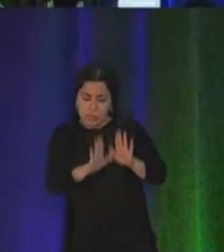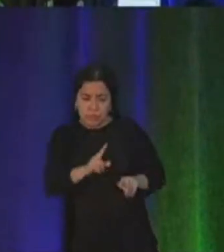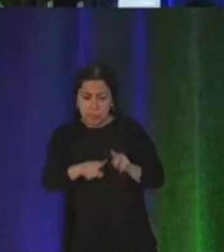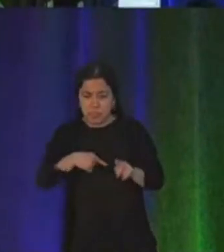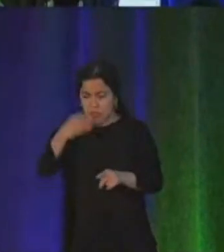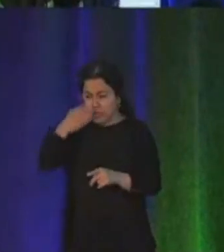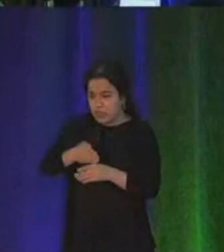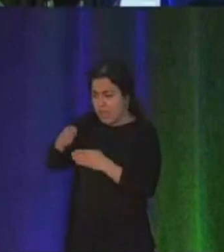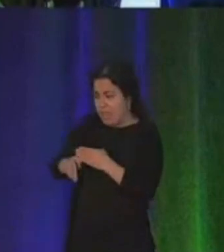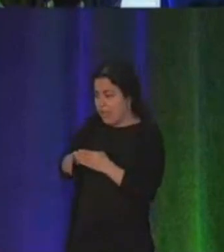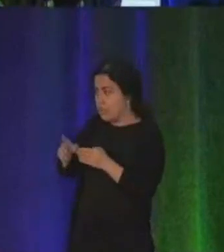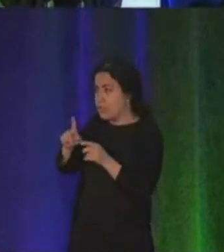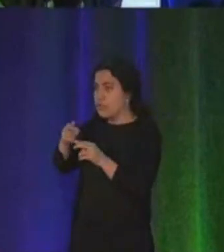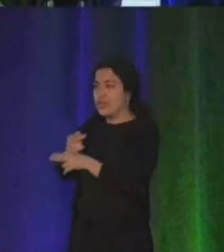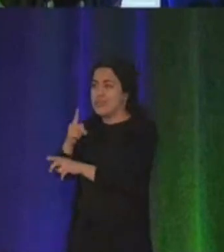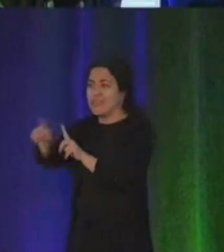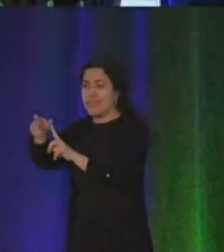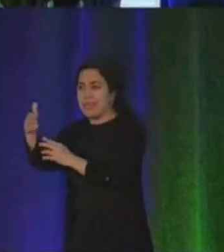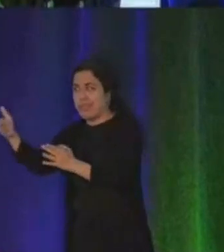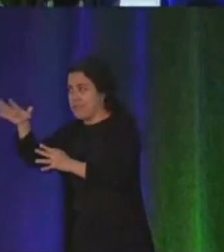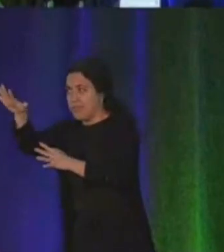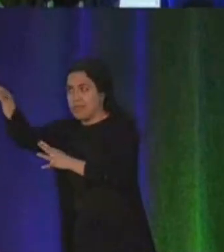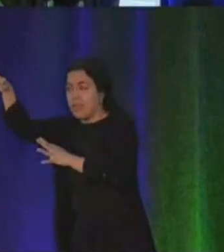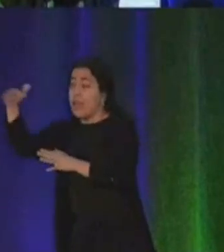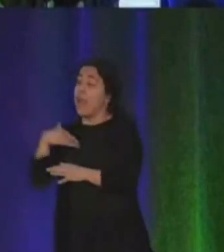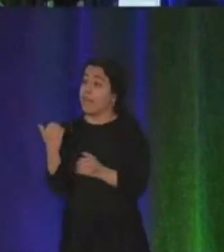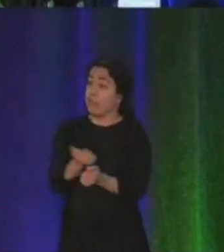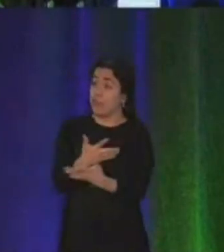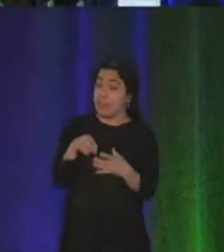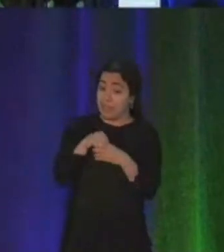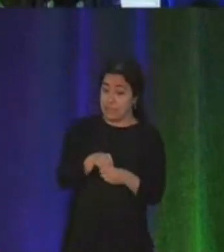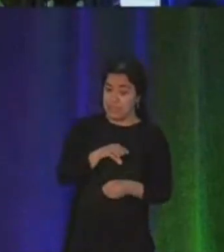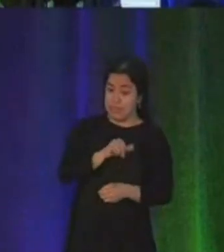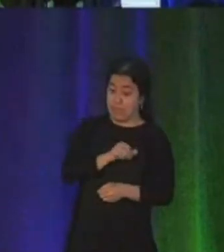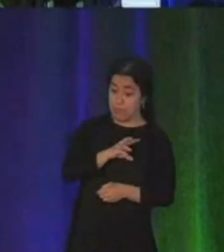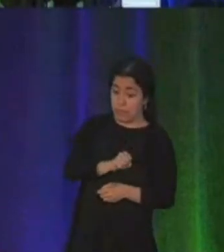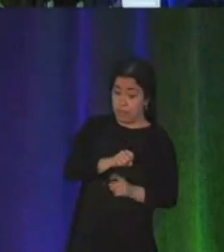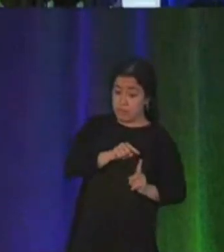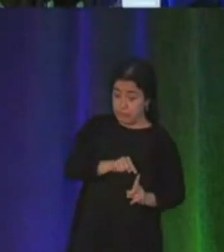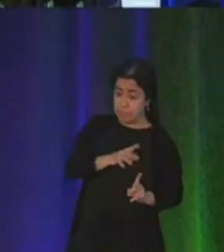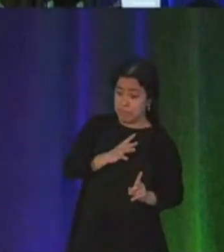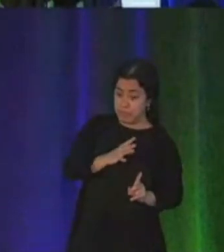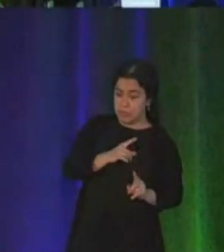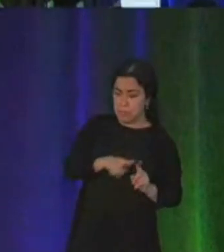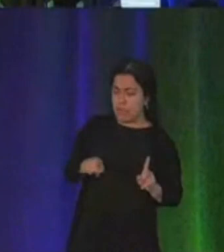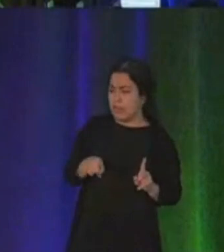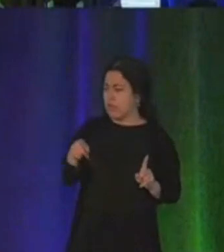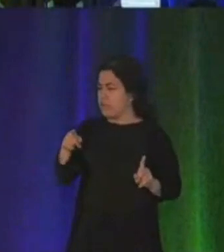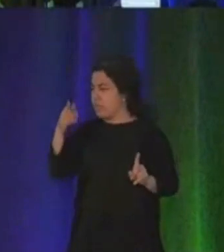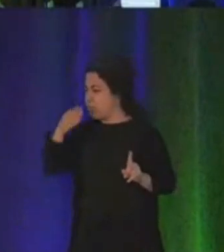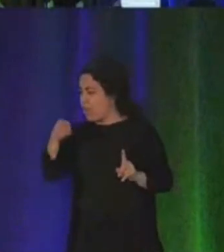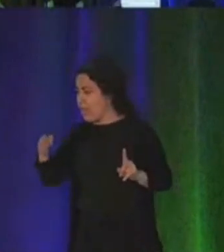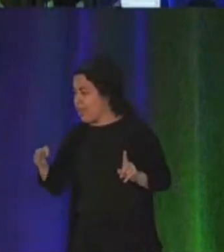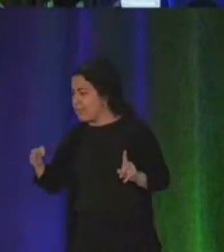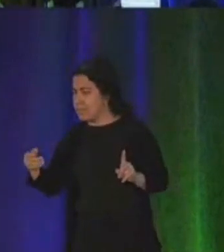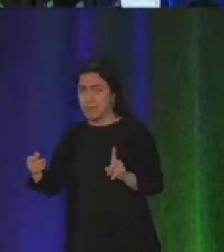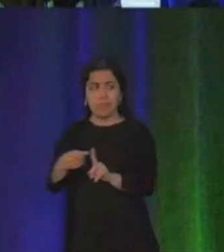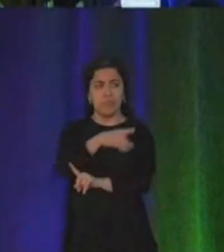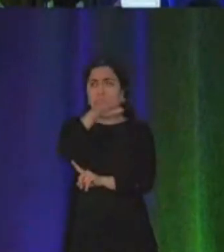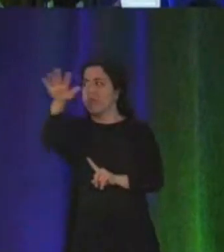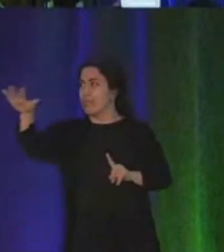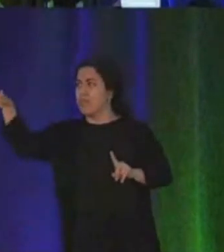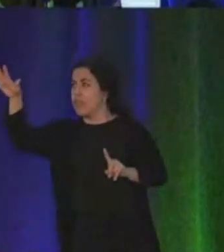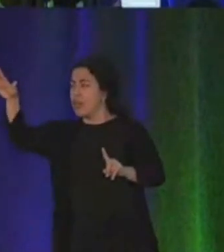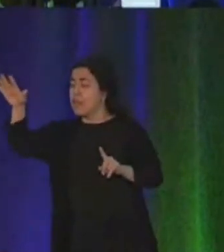We have everything in our AWS account, but our front end is deployed elsewhere, which is a totally fine setup. I think a lot of you might